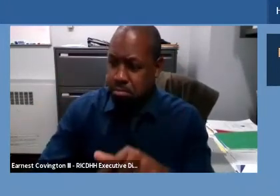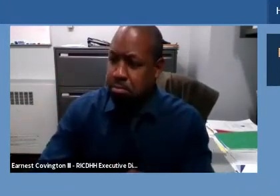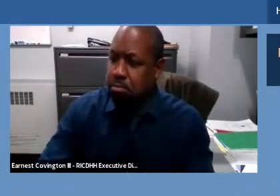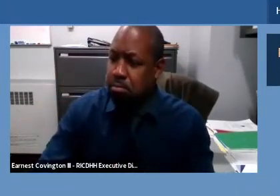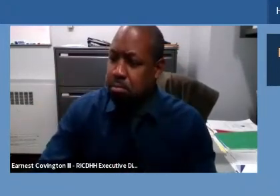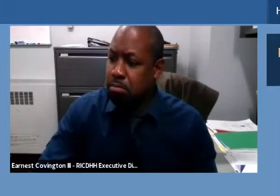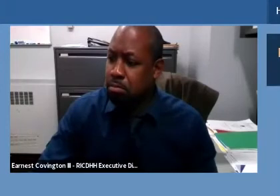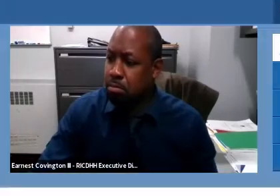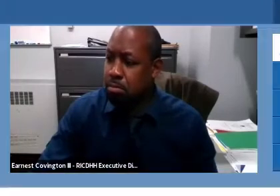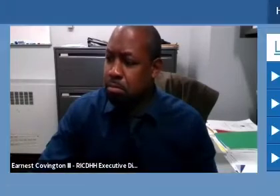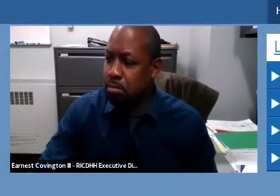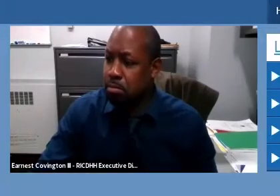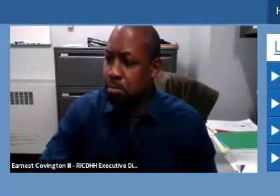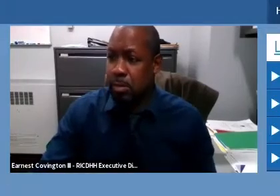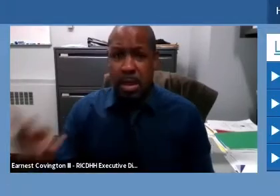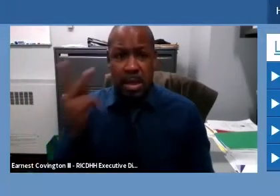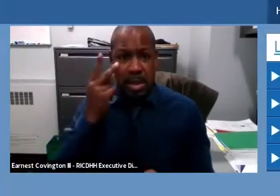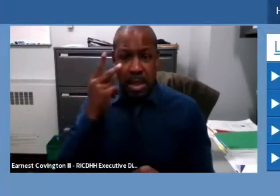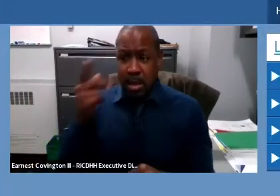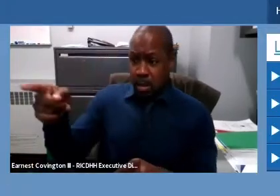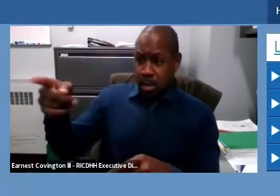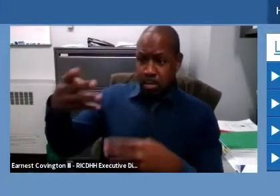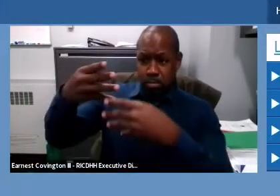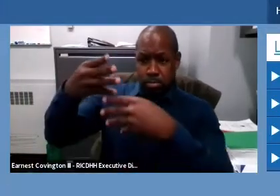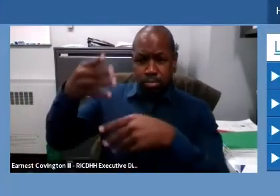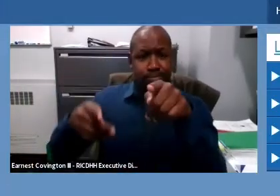below. Click there.